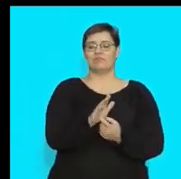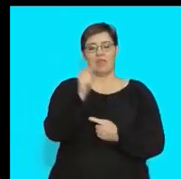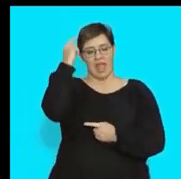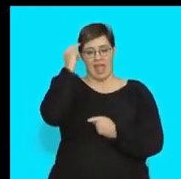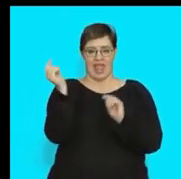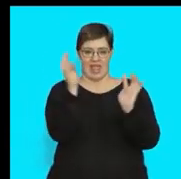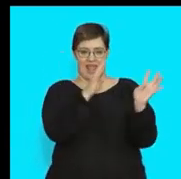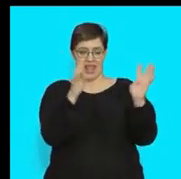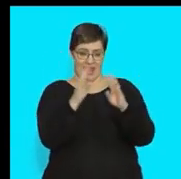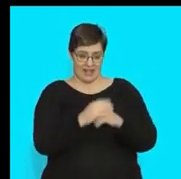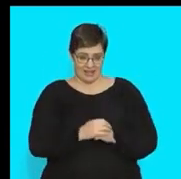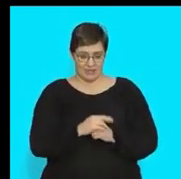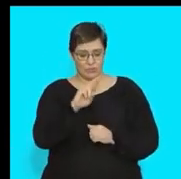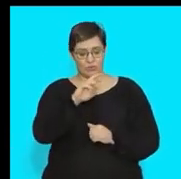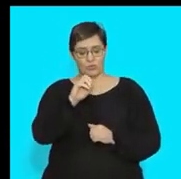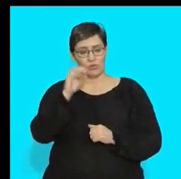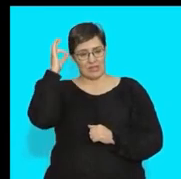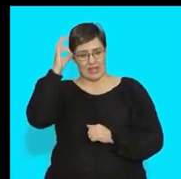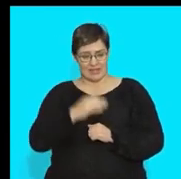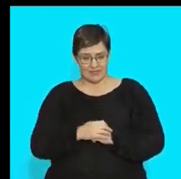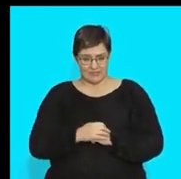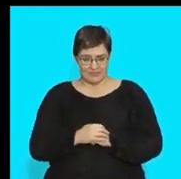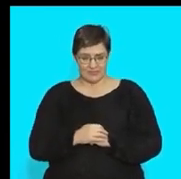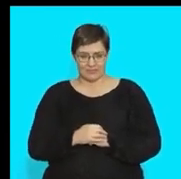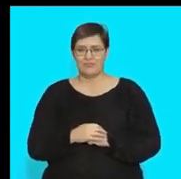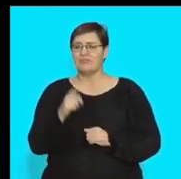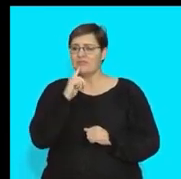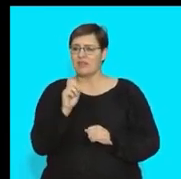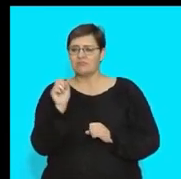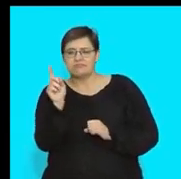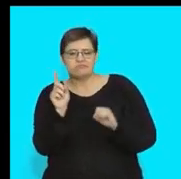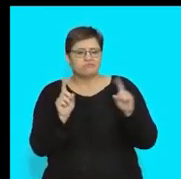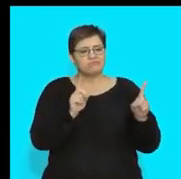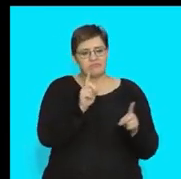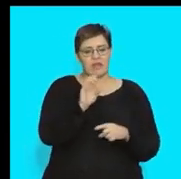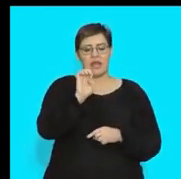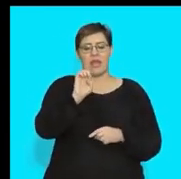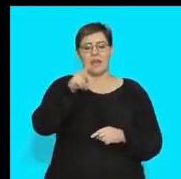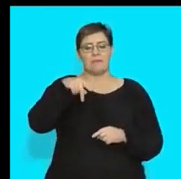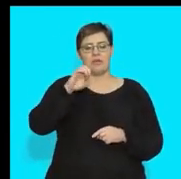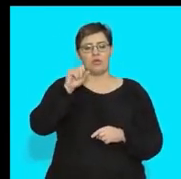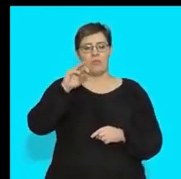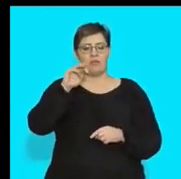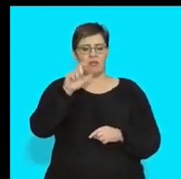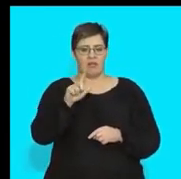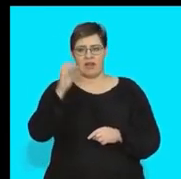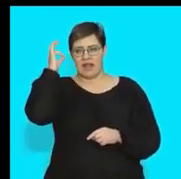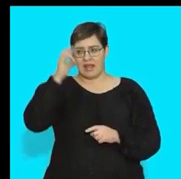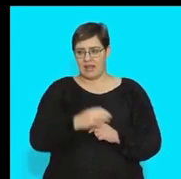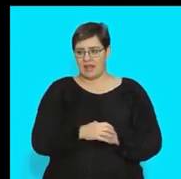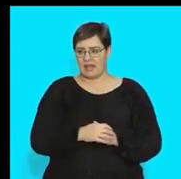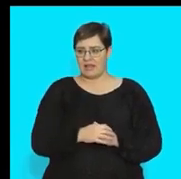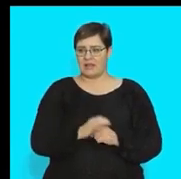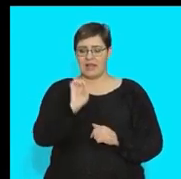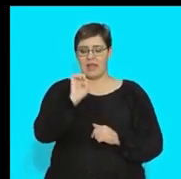right? It's the root hair. The root hair is these little, all right, epidermal hairs around the end. Look